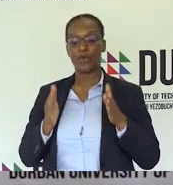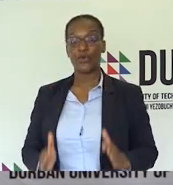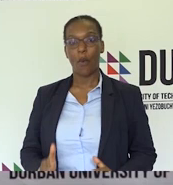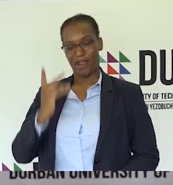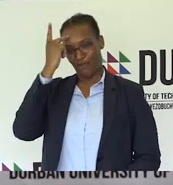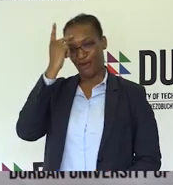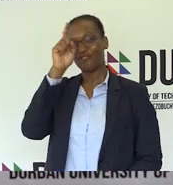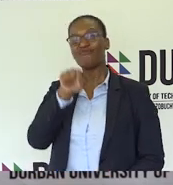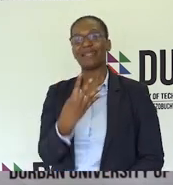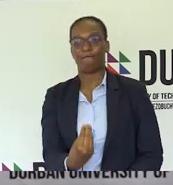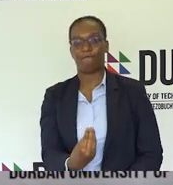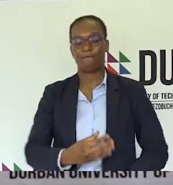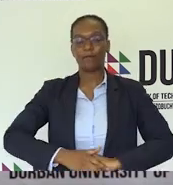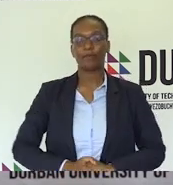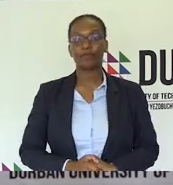knowledge.